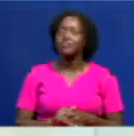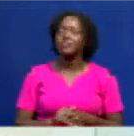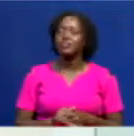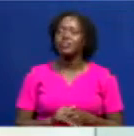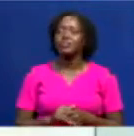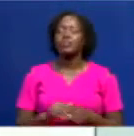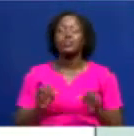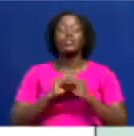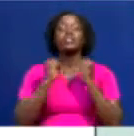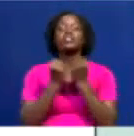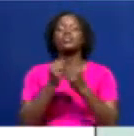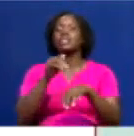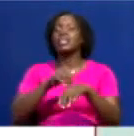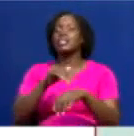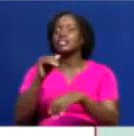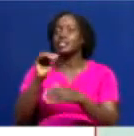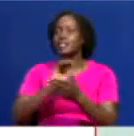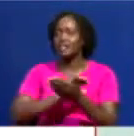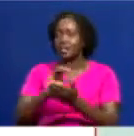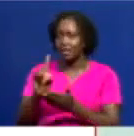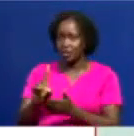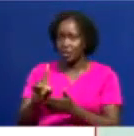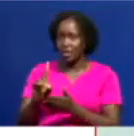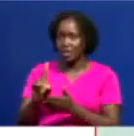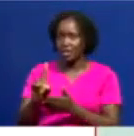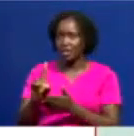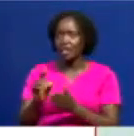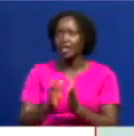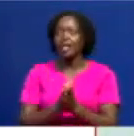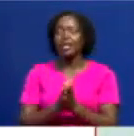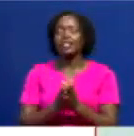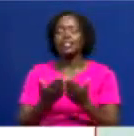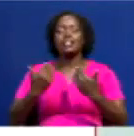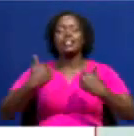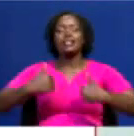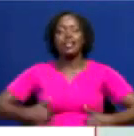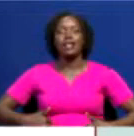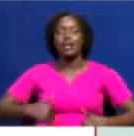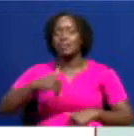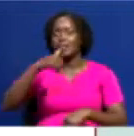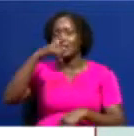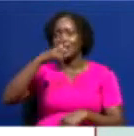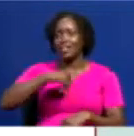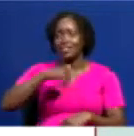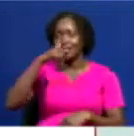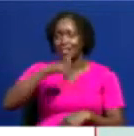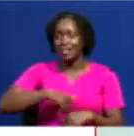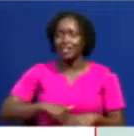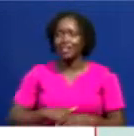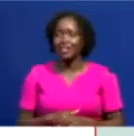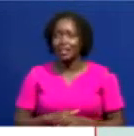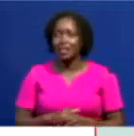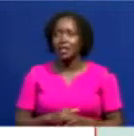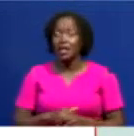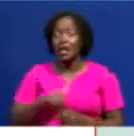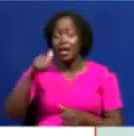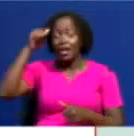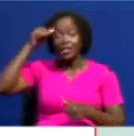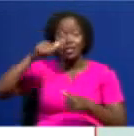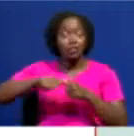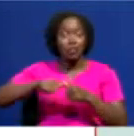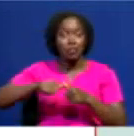Well, our socials at KBC Channel 1, the person in charge of our sign language docket is Lensa Odingo. And